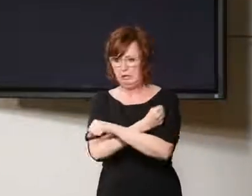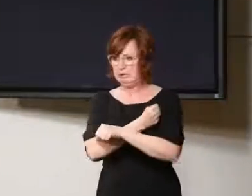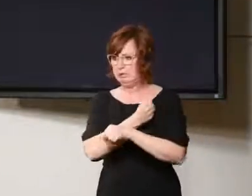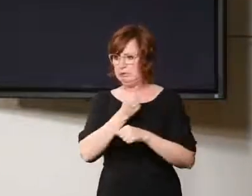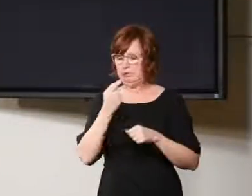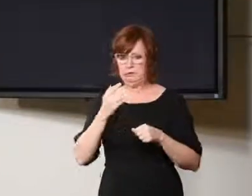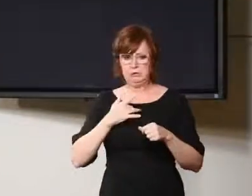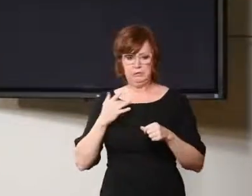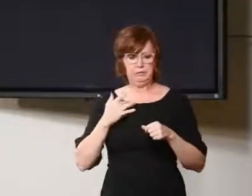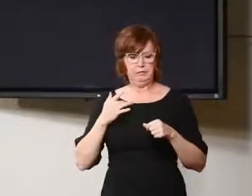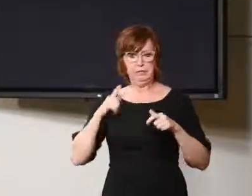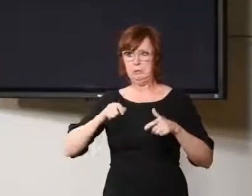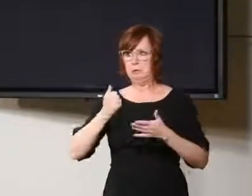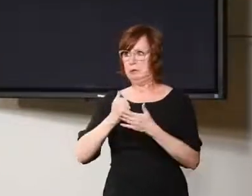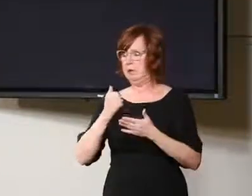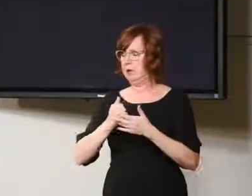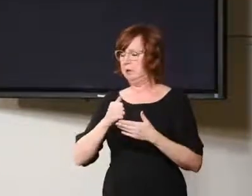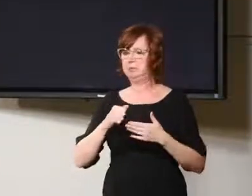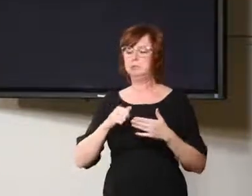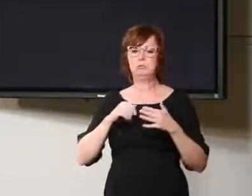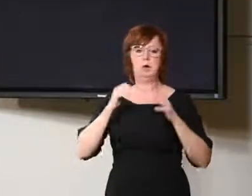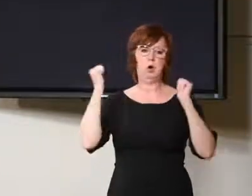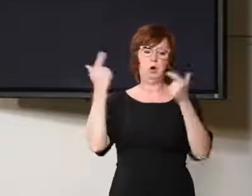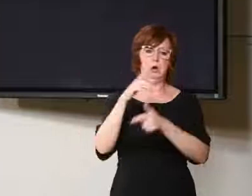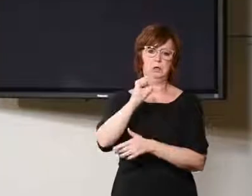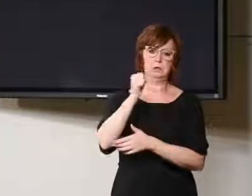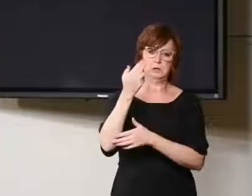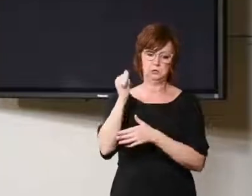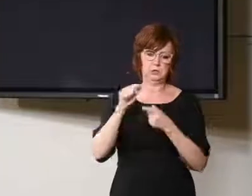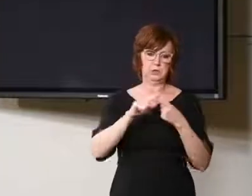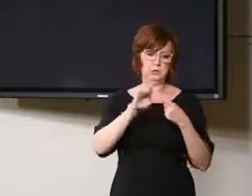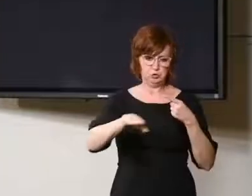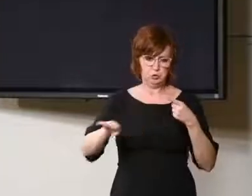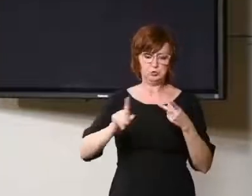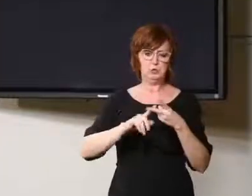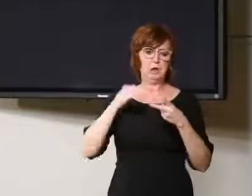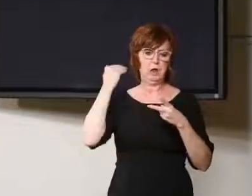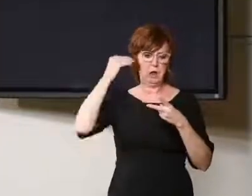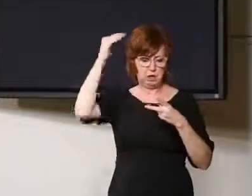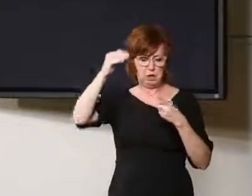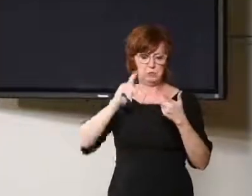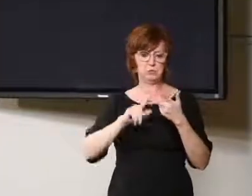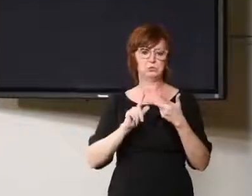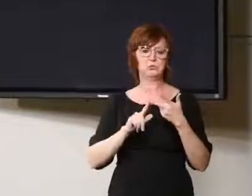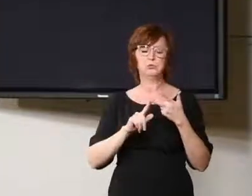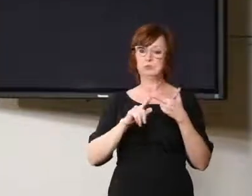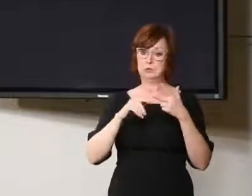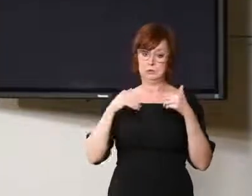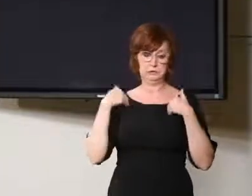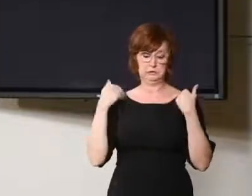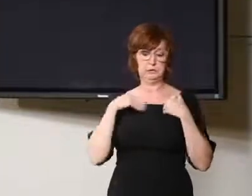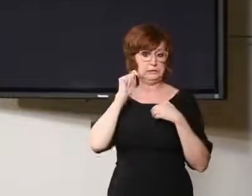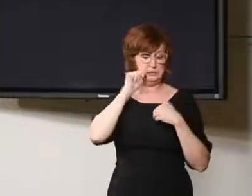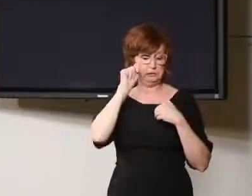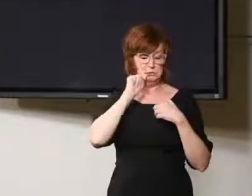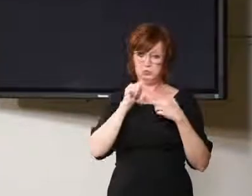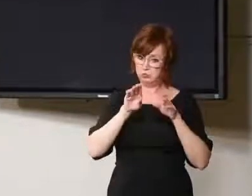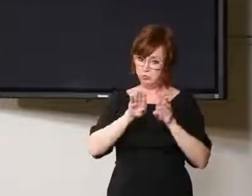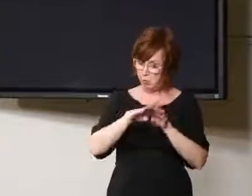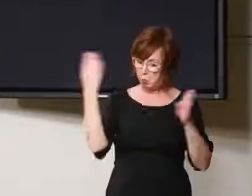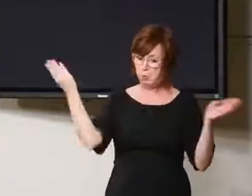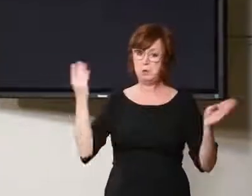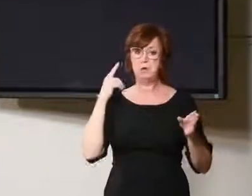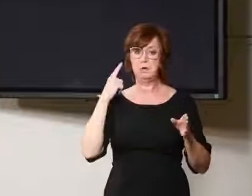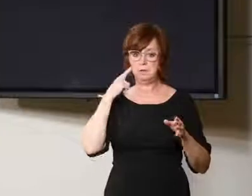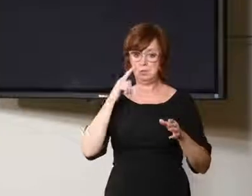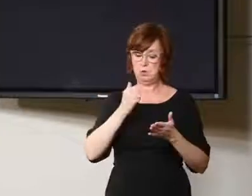Health Authority mental health inpatient units for adults, children, and youth remain open for admissions as needed and